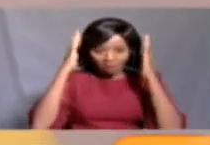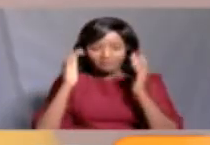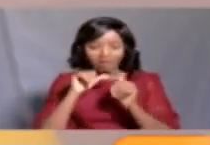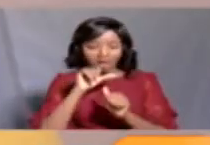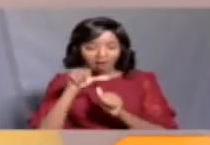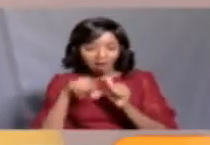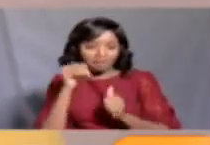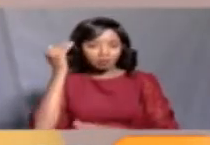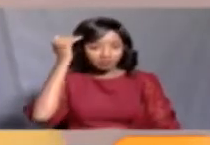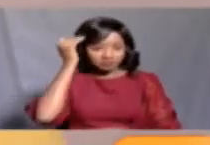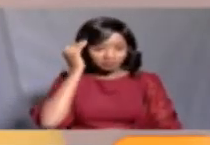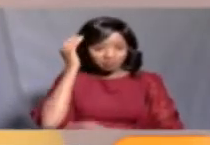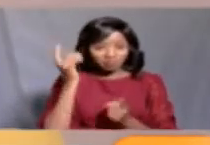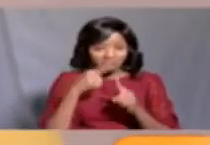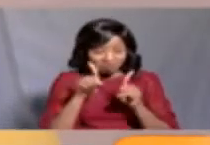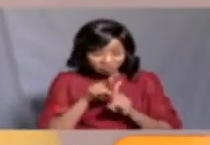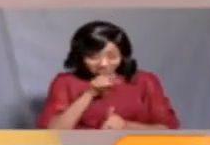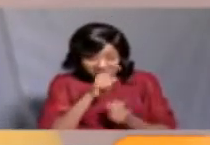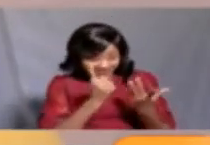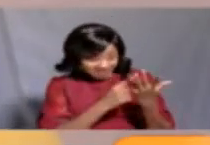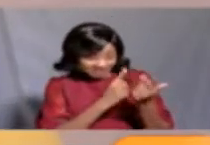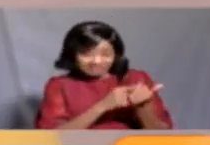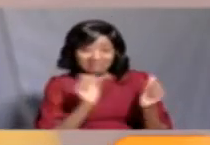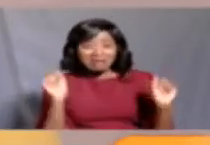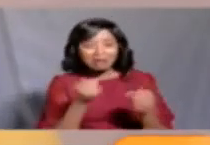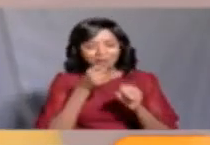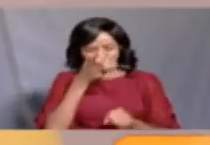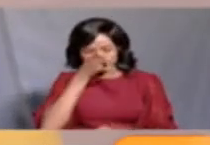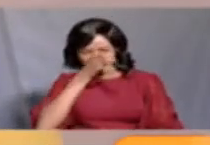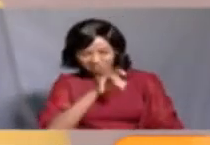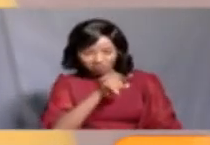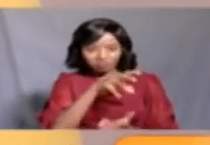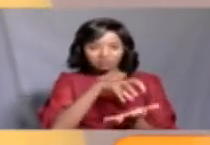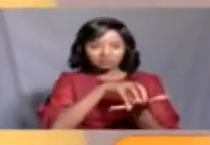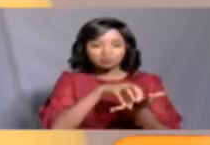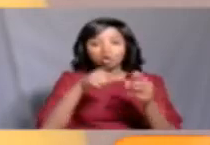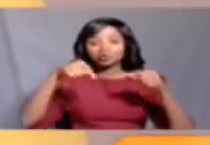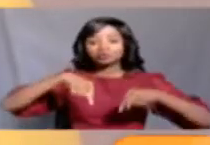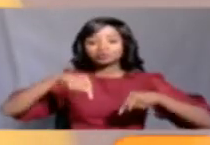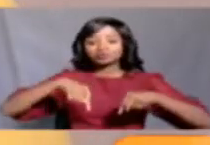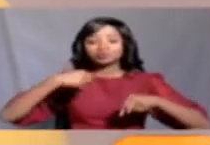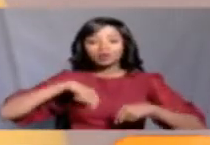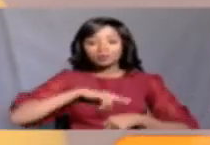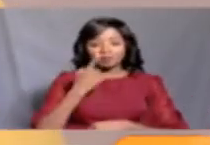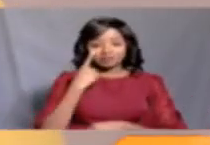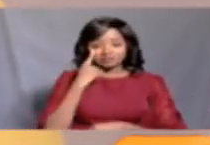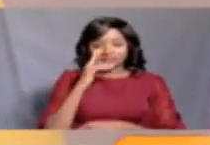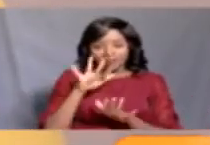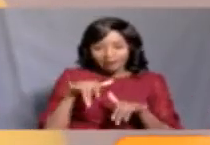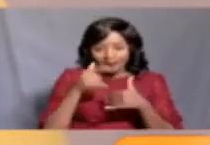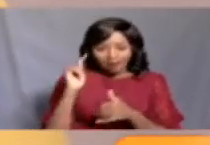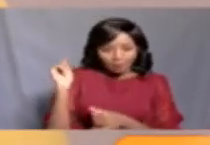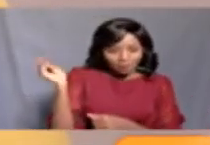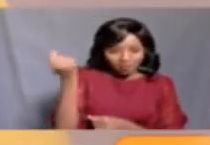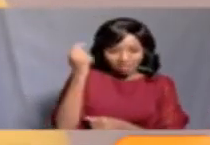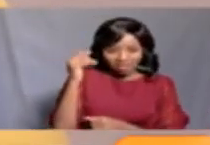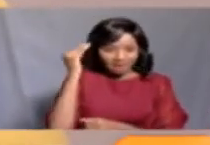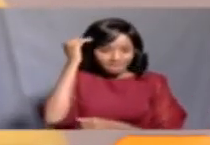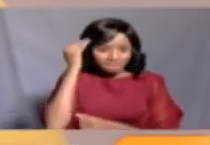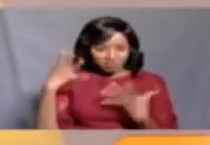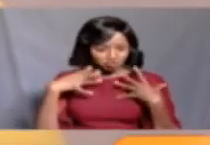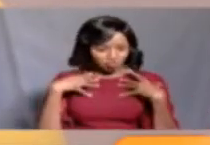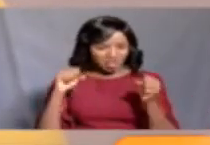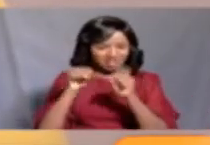gave, we can't afford to stay silent on this matter. Tonight, we are looking at Kenya's failed mental health system.